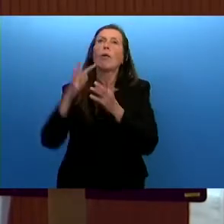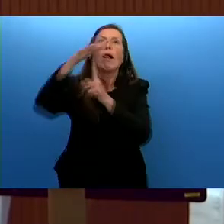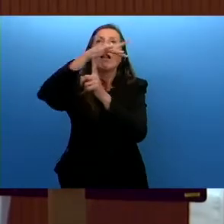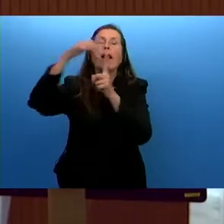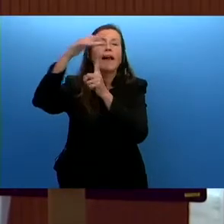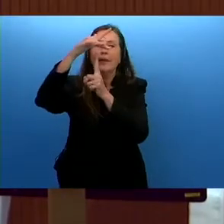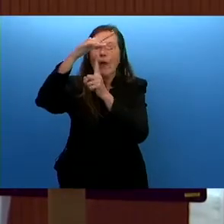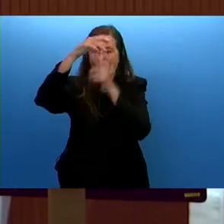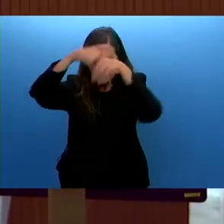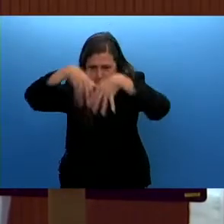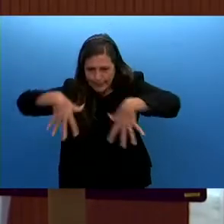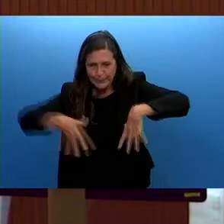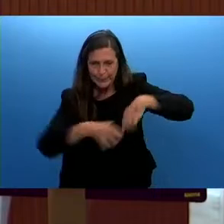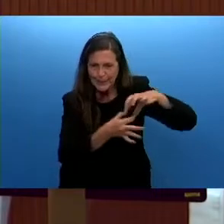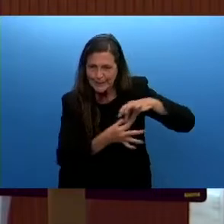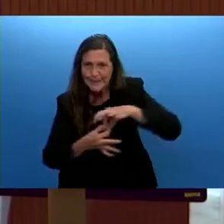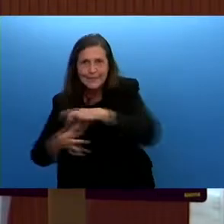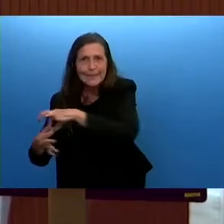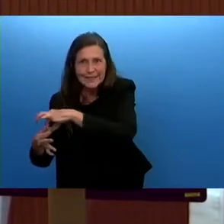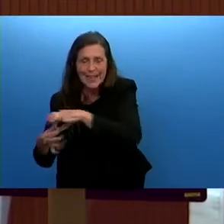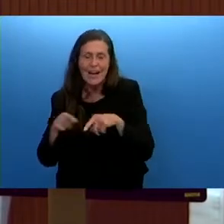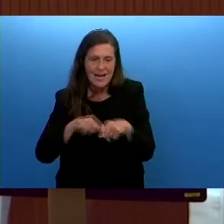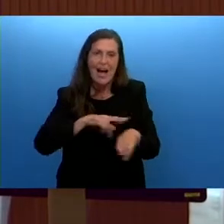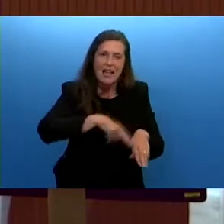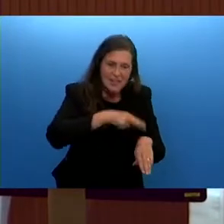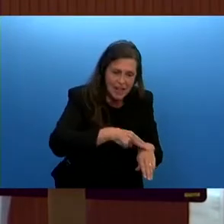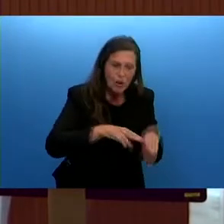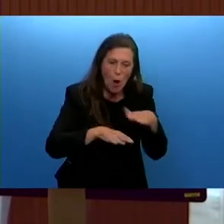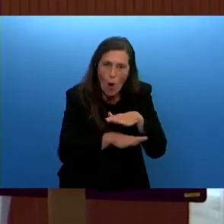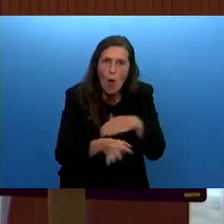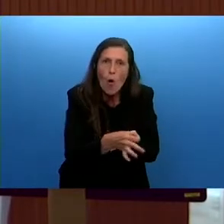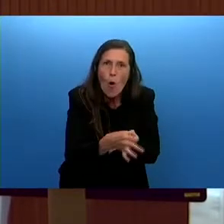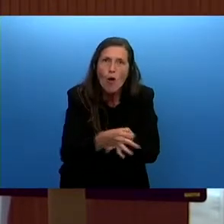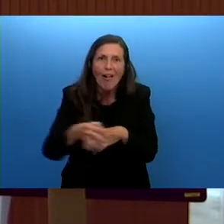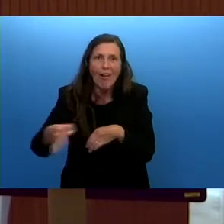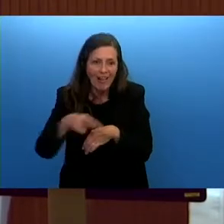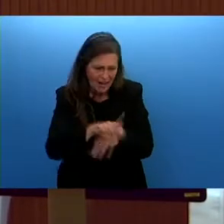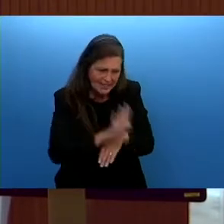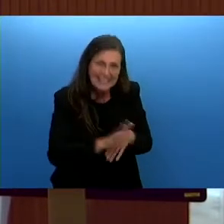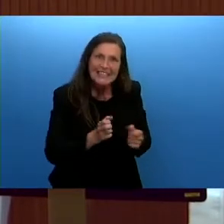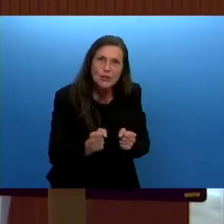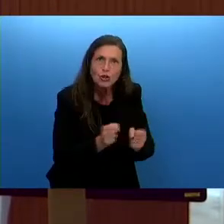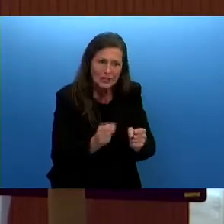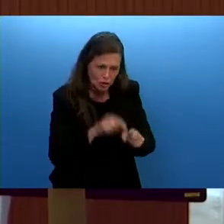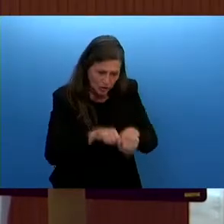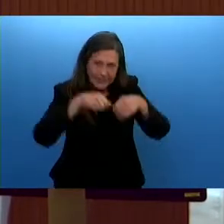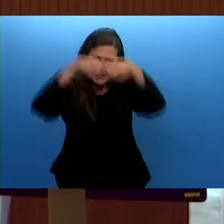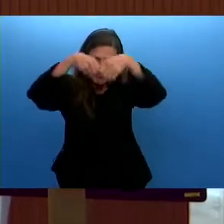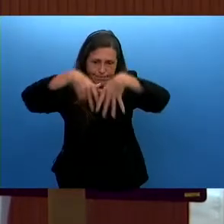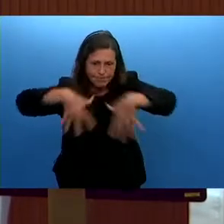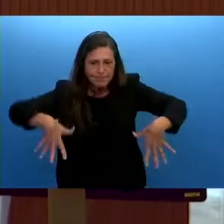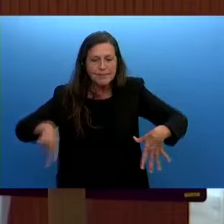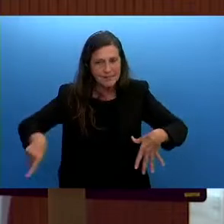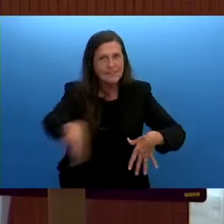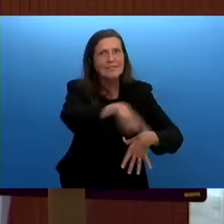supporting governments in the development of national and local DRR strategies. The engagement of the persons with